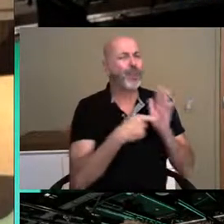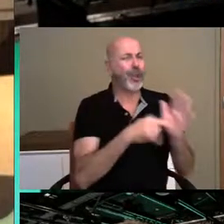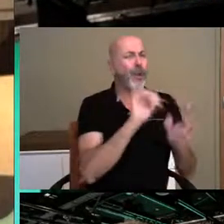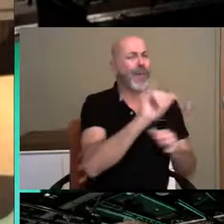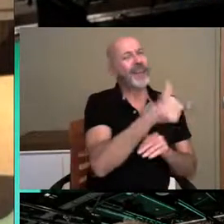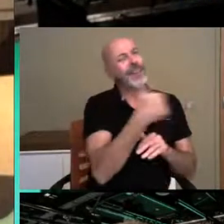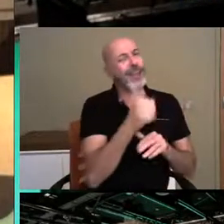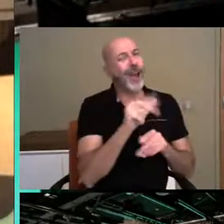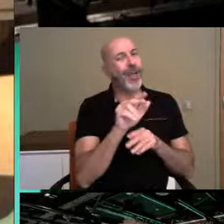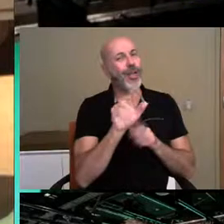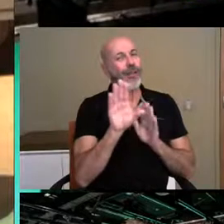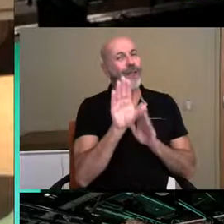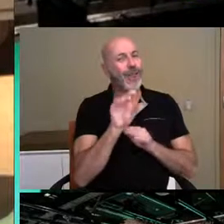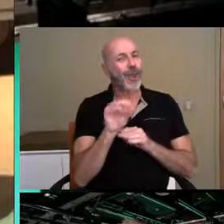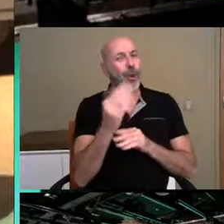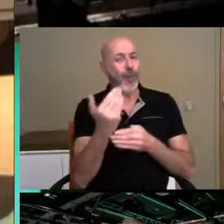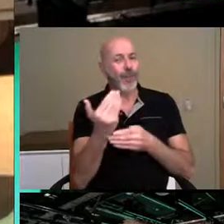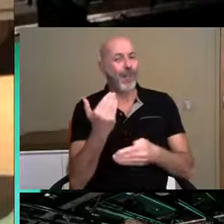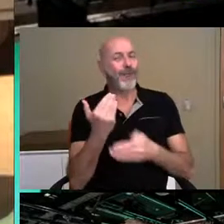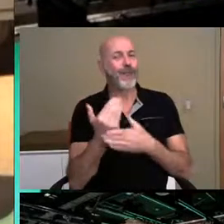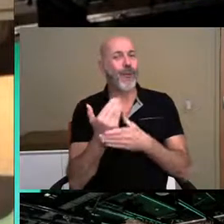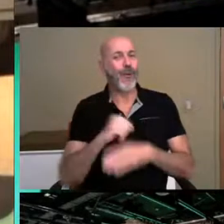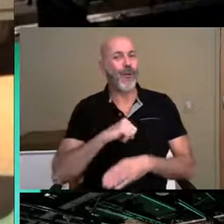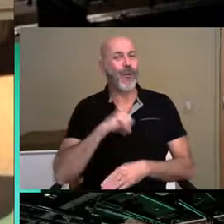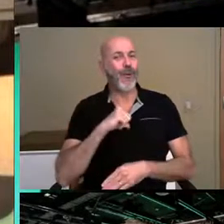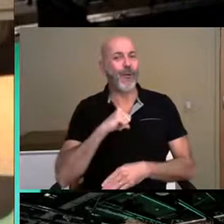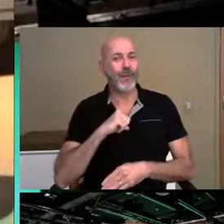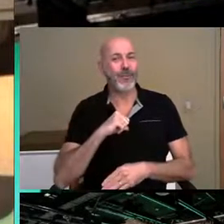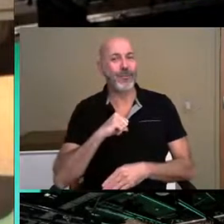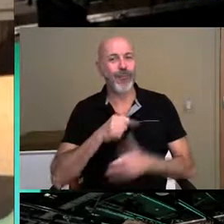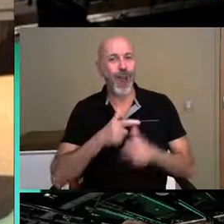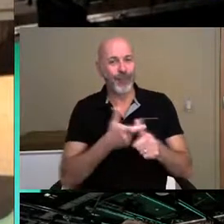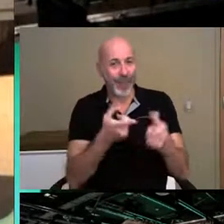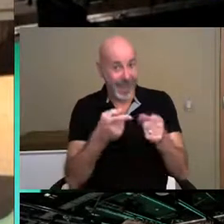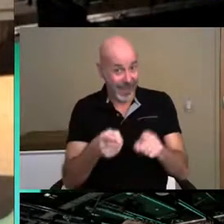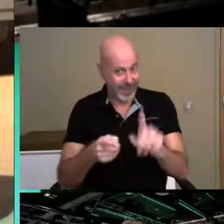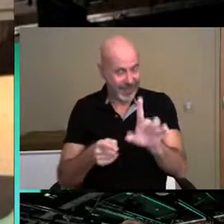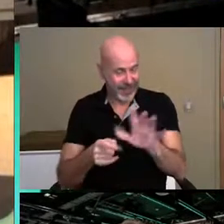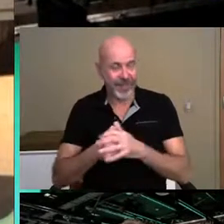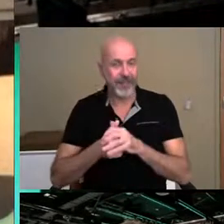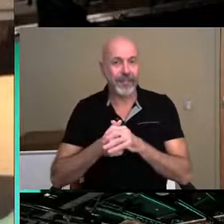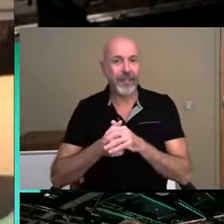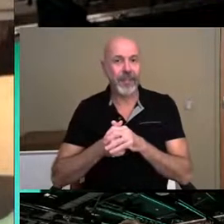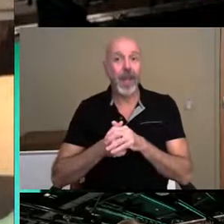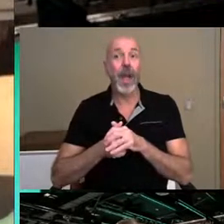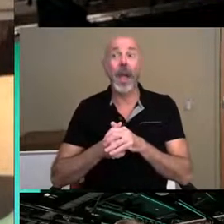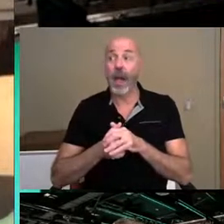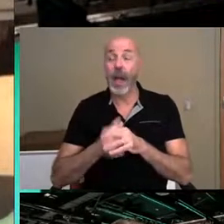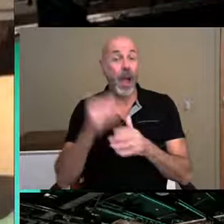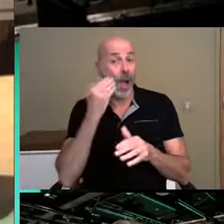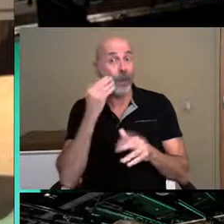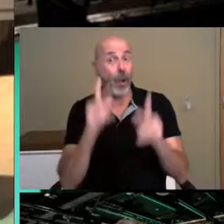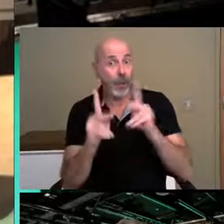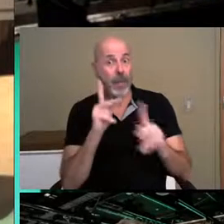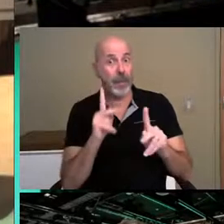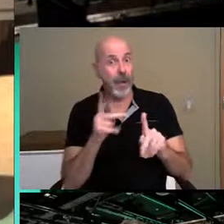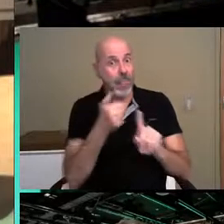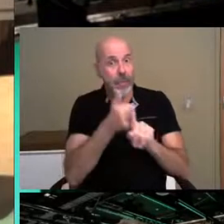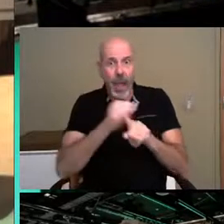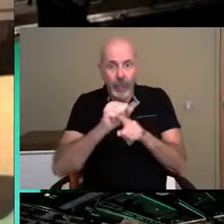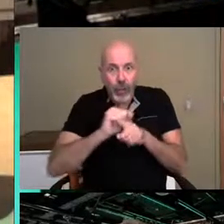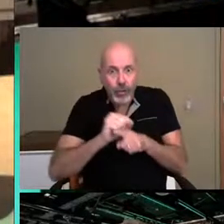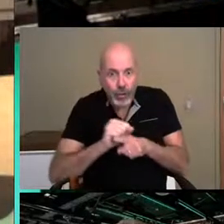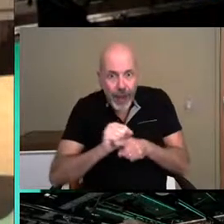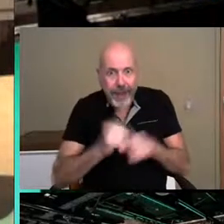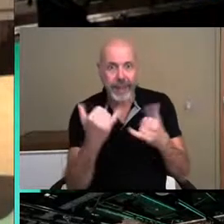video before the Pride Run actually happens, there are people who are training now and we want them to